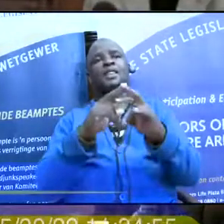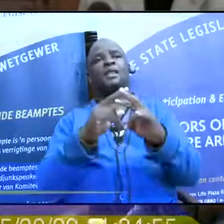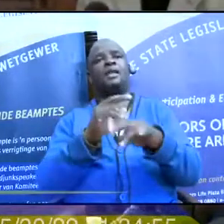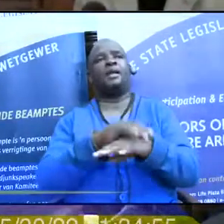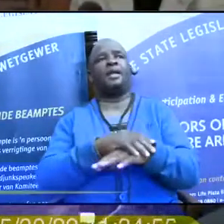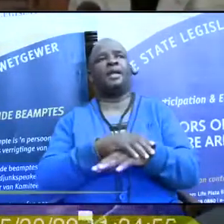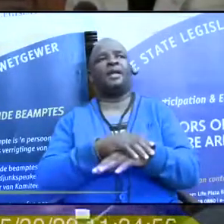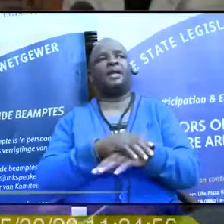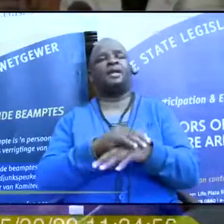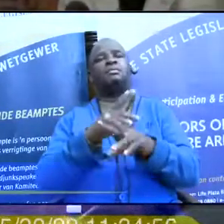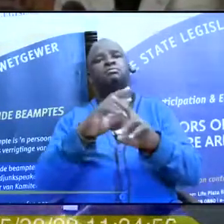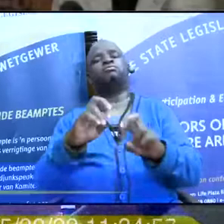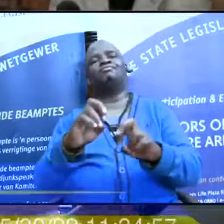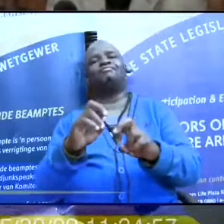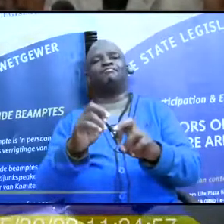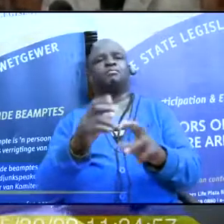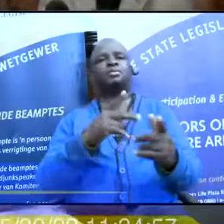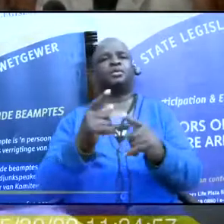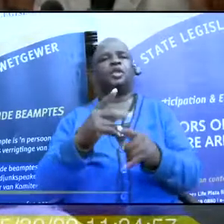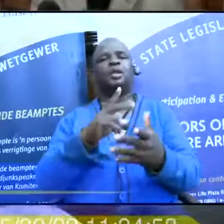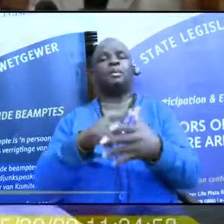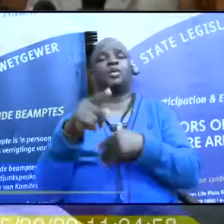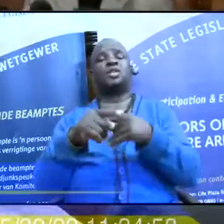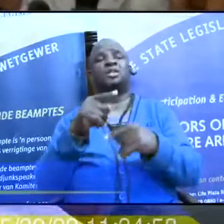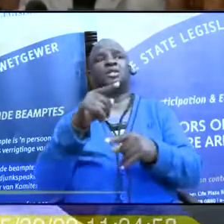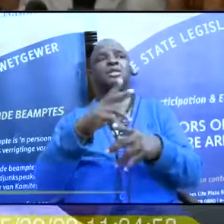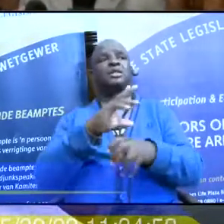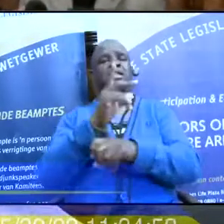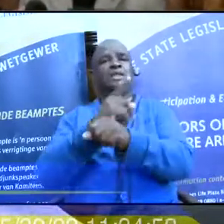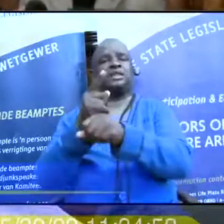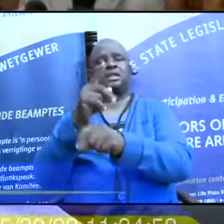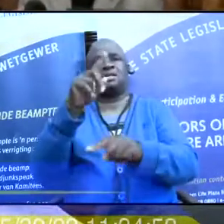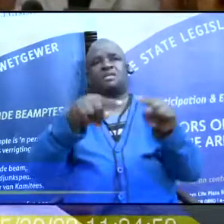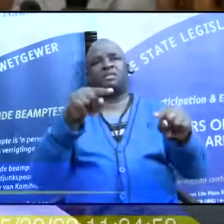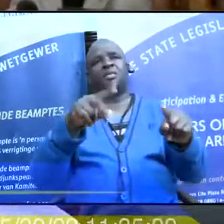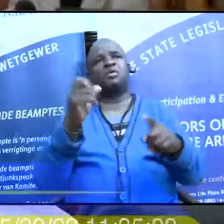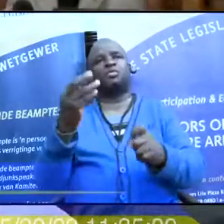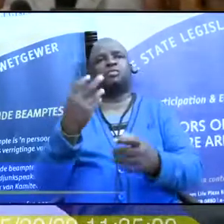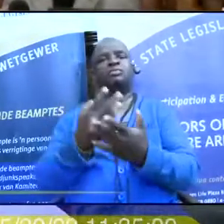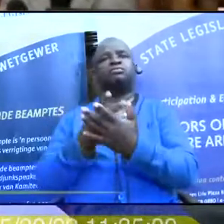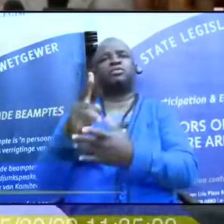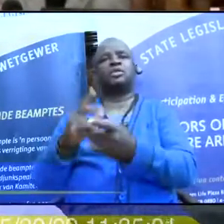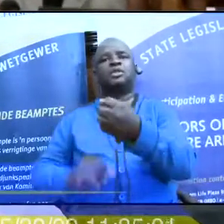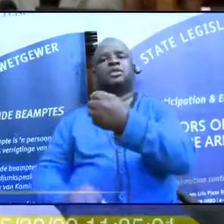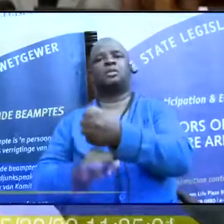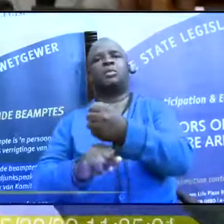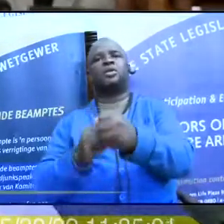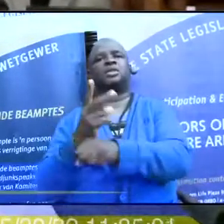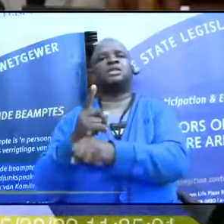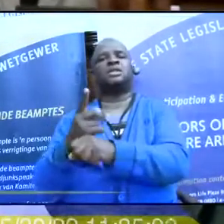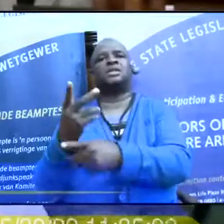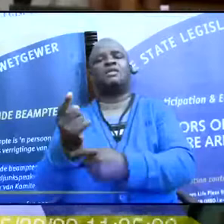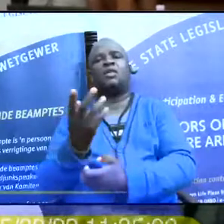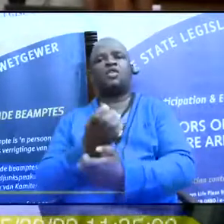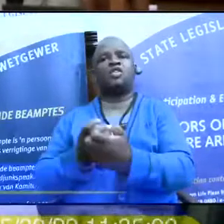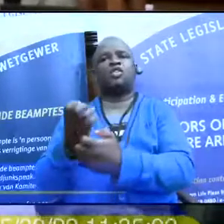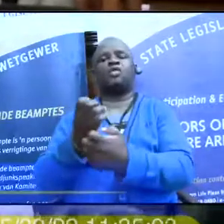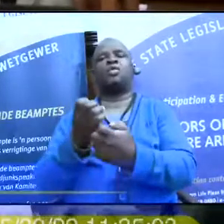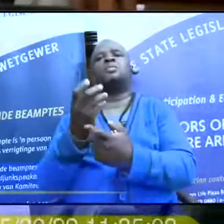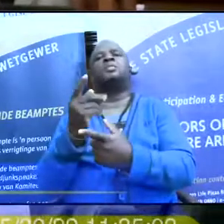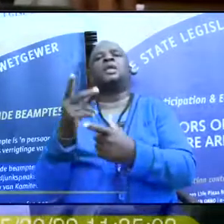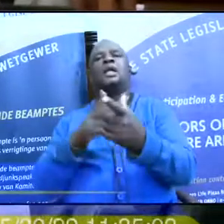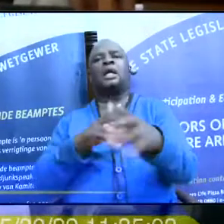um catalytic projects in those districts so that we could also be able to support the districts with whatever economic drivers that they're dealing